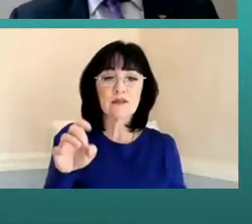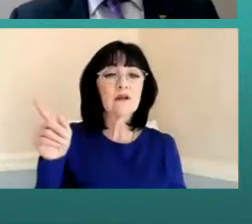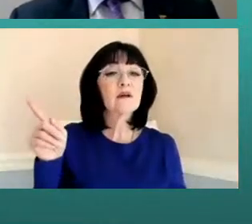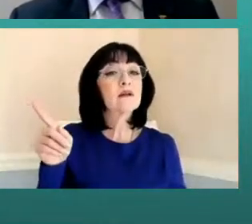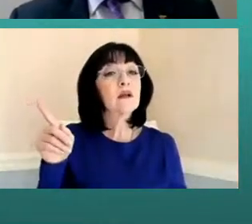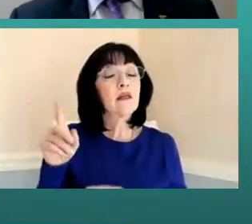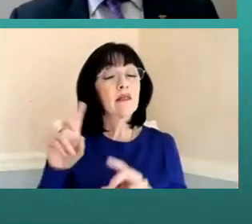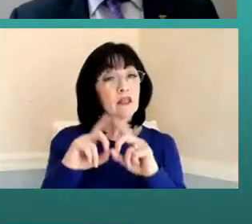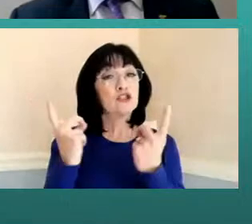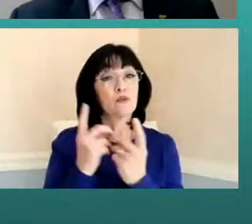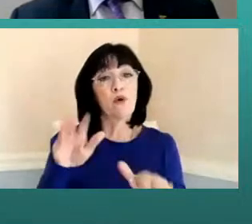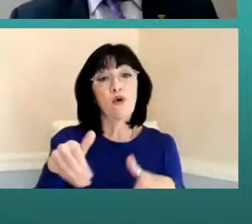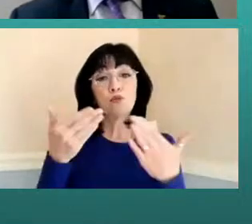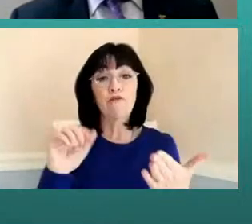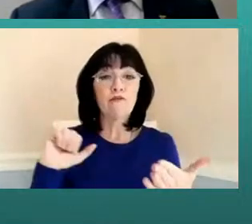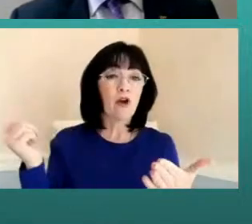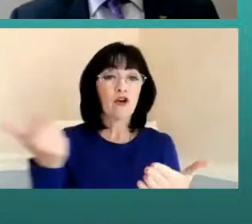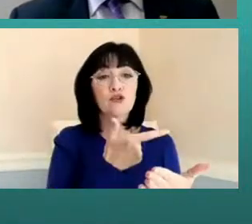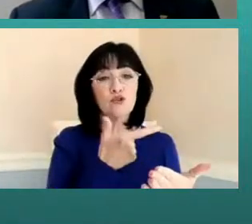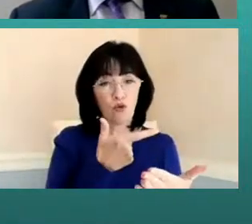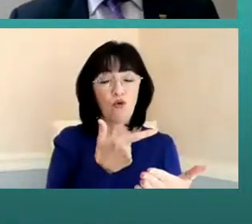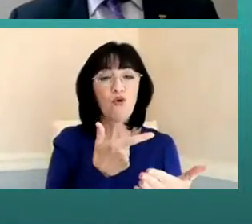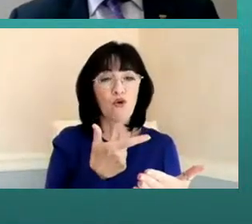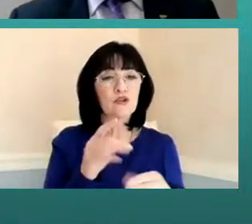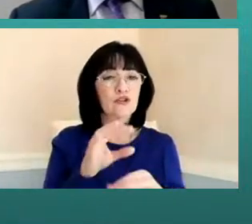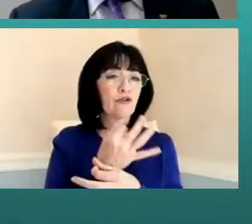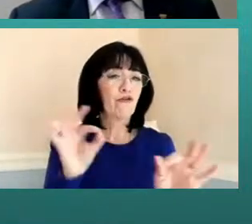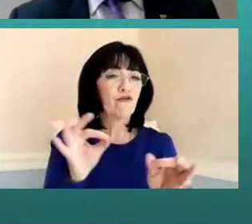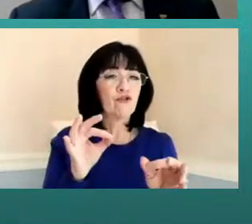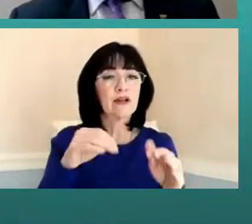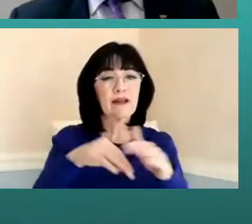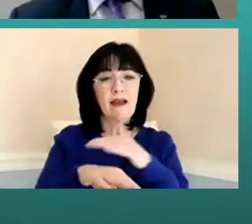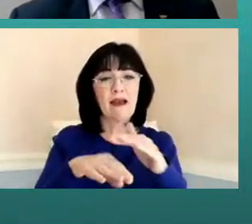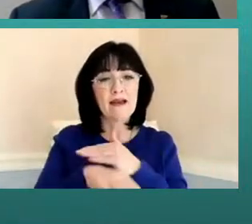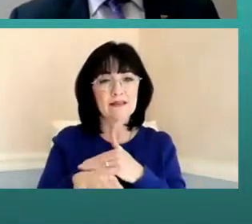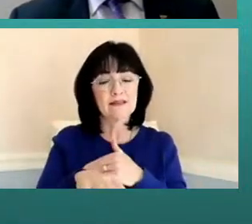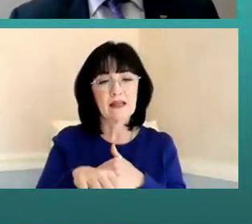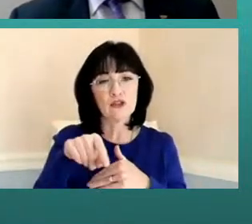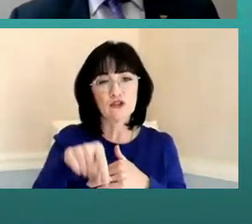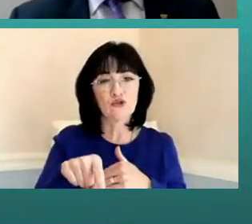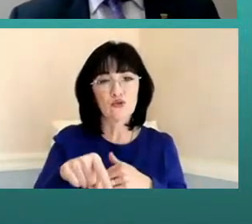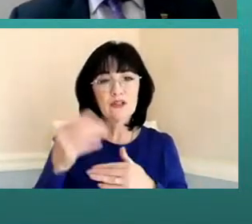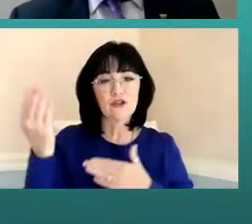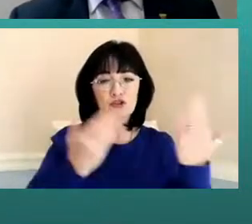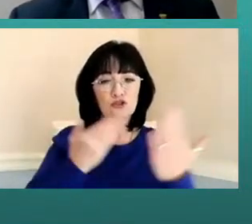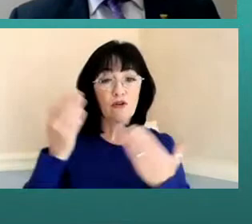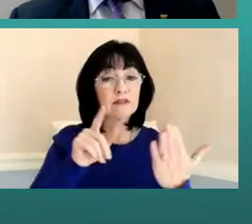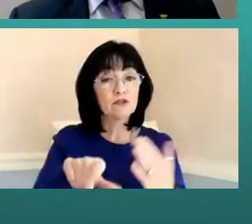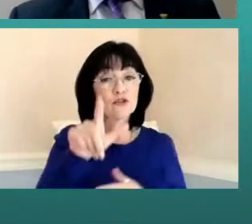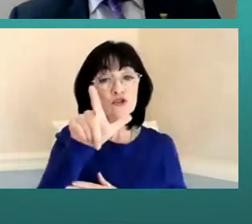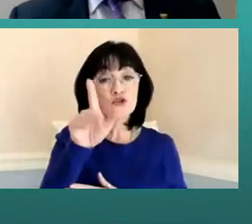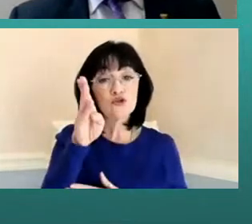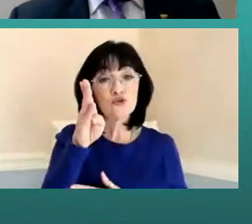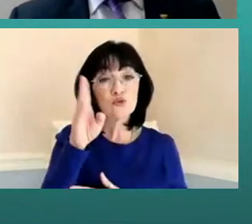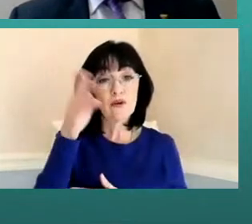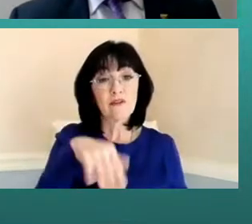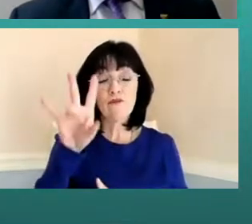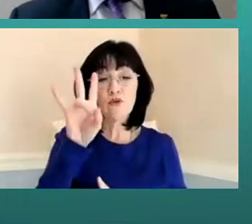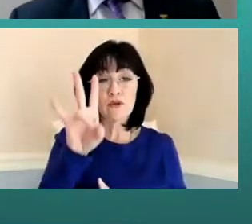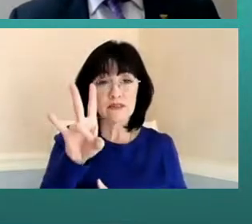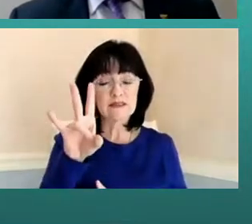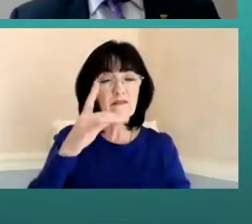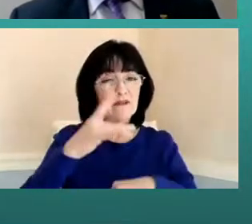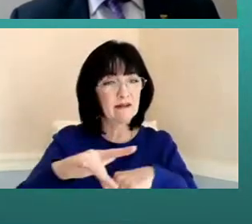in the state with free access to this language line. The language line is available 24 hours a day, 7 days a week, to